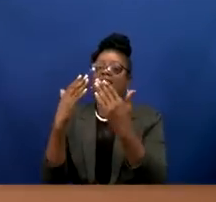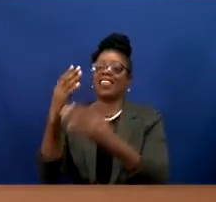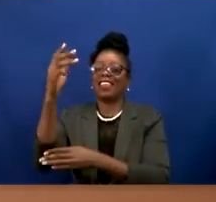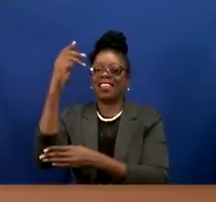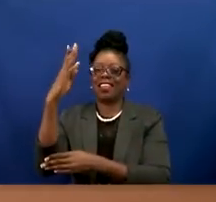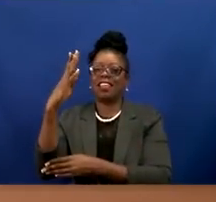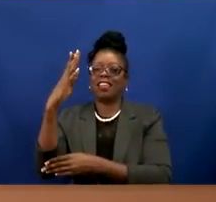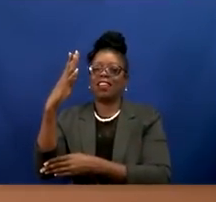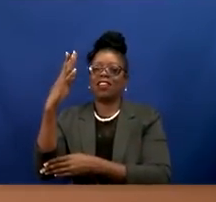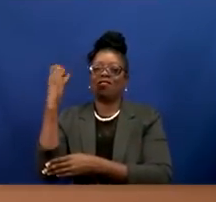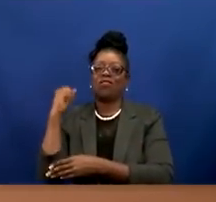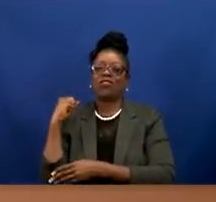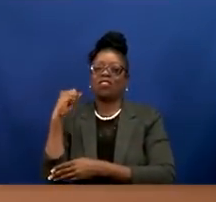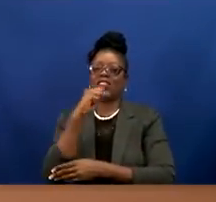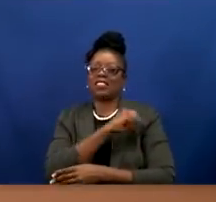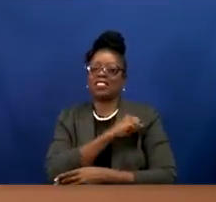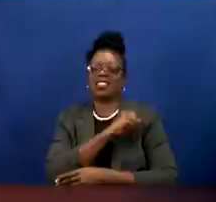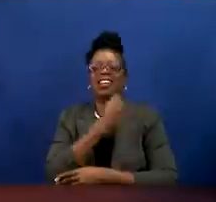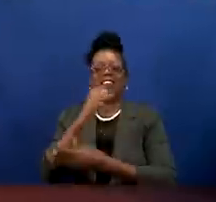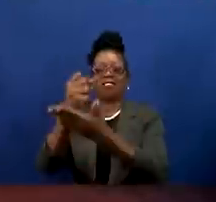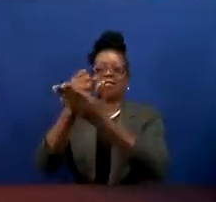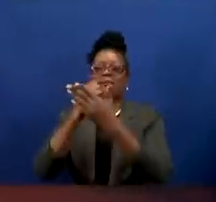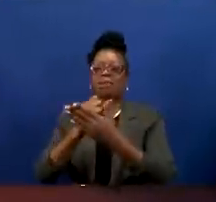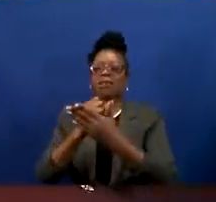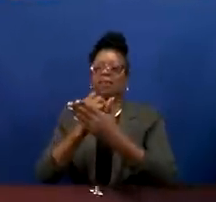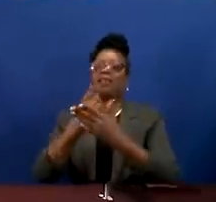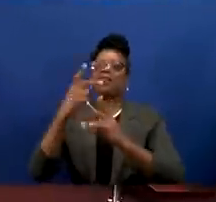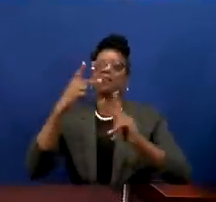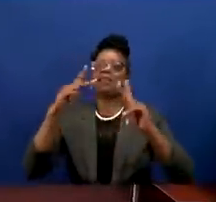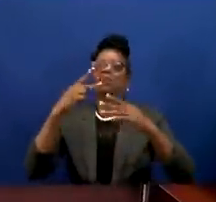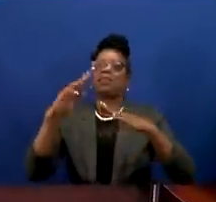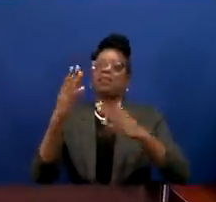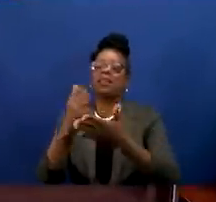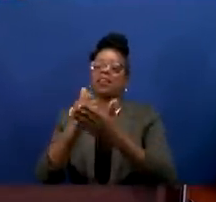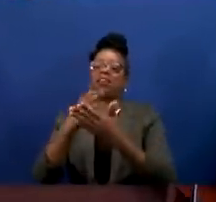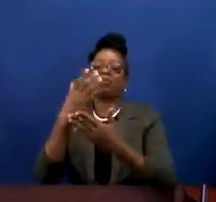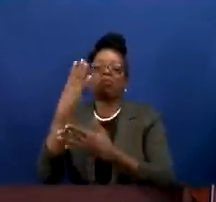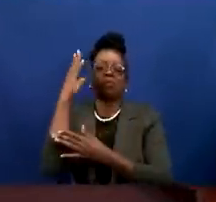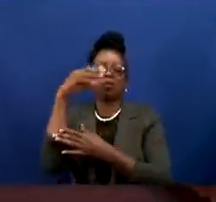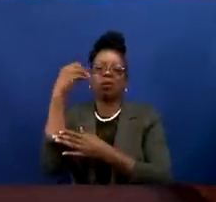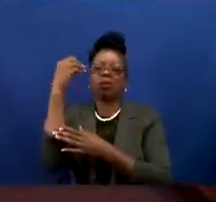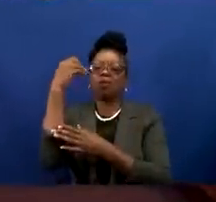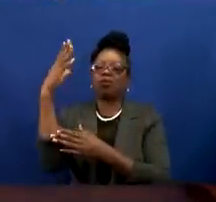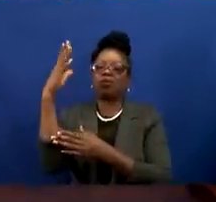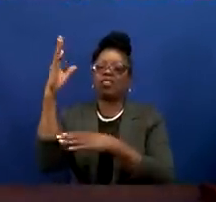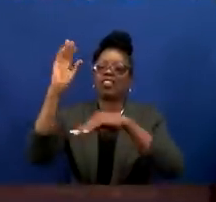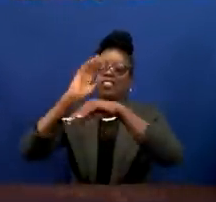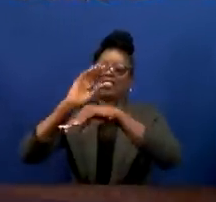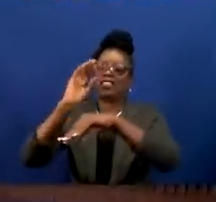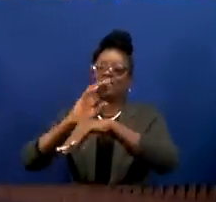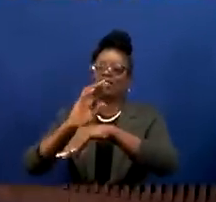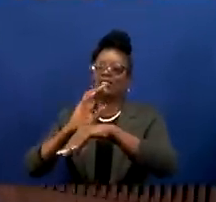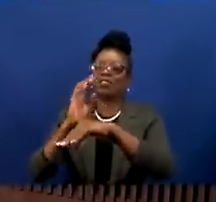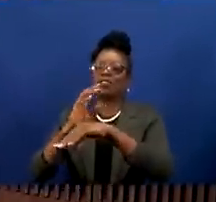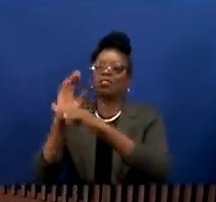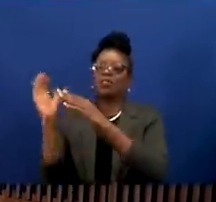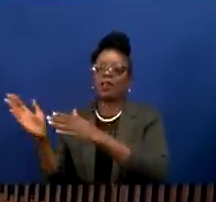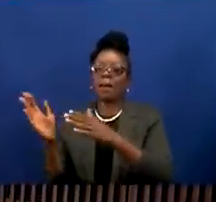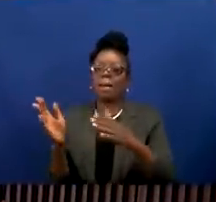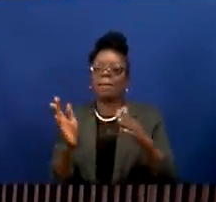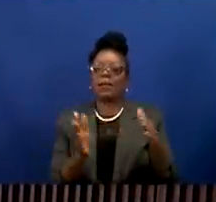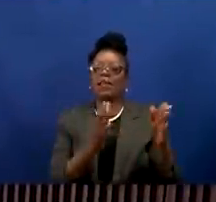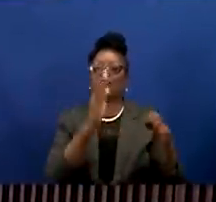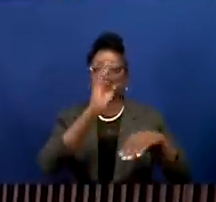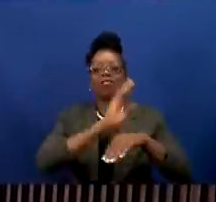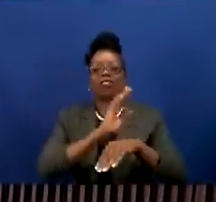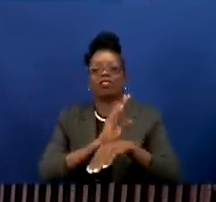beautiful. Thank God for all these wonderful decorations and for the way that they put things together here in the Lord's church. I mentioned